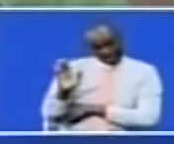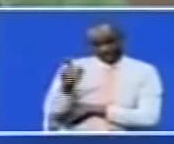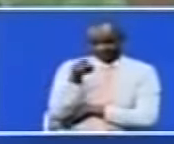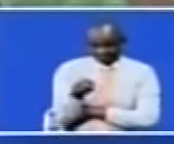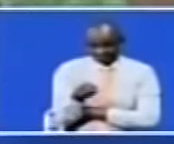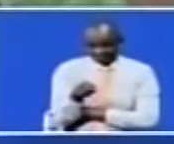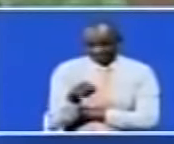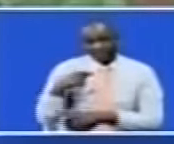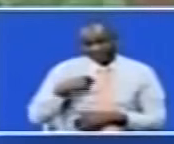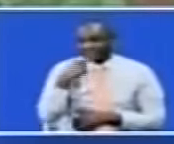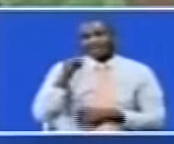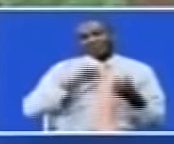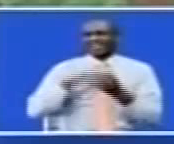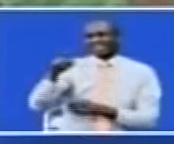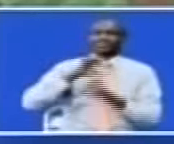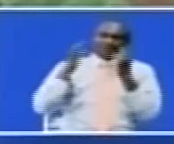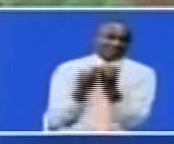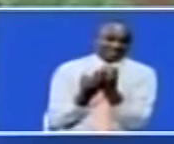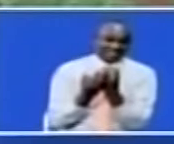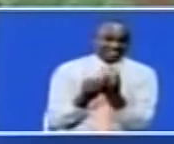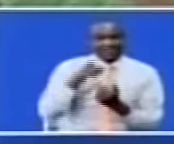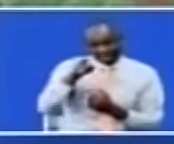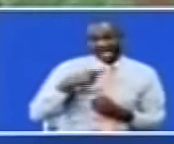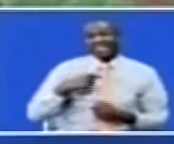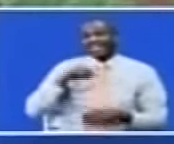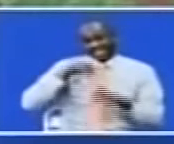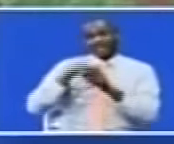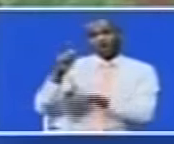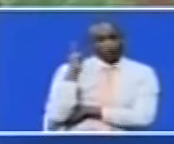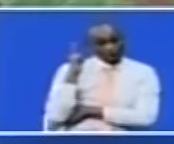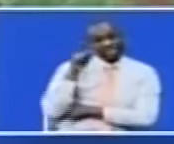Sudi. Nitachiru wacha nioleka hapo. Na huyu semechi yangu